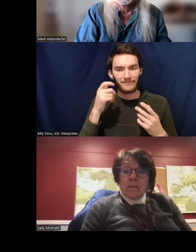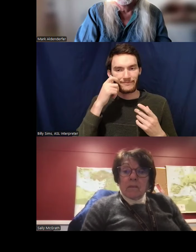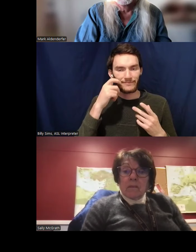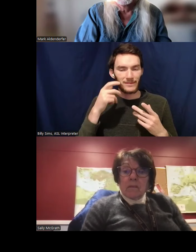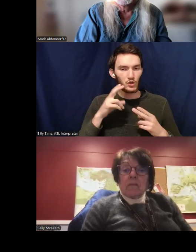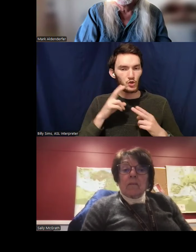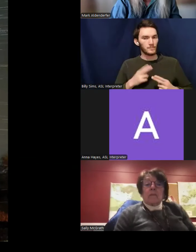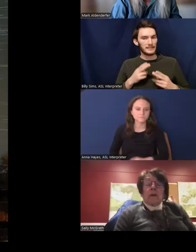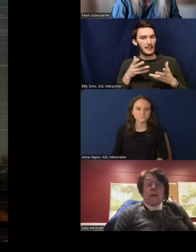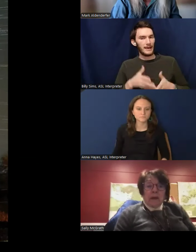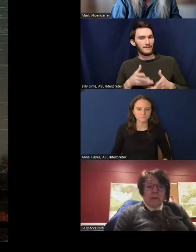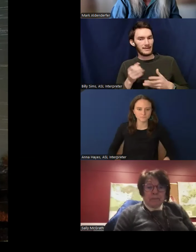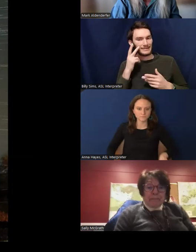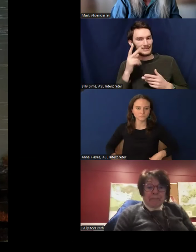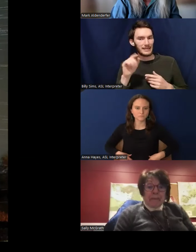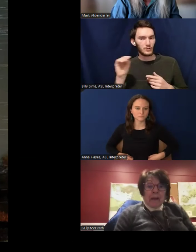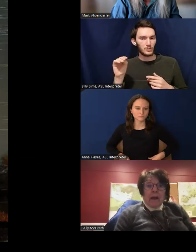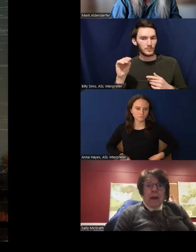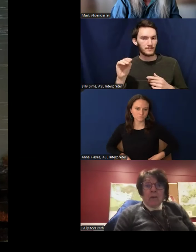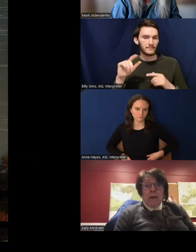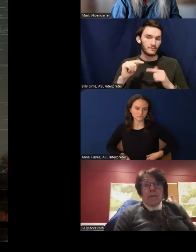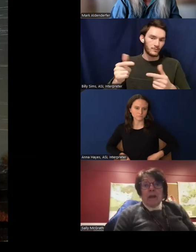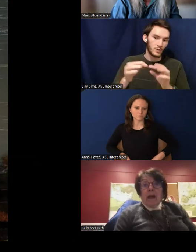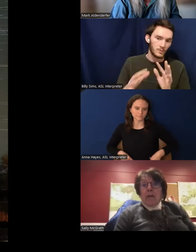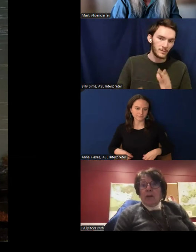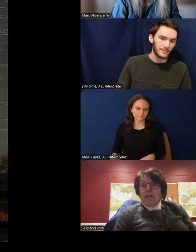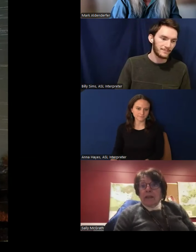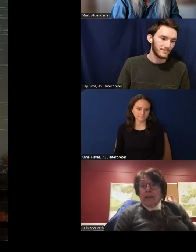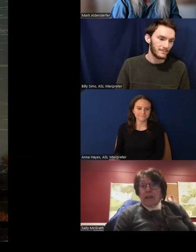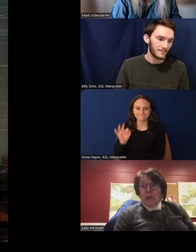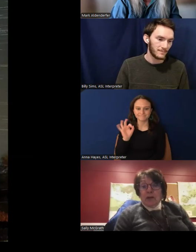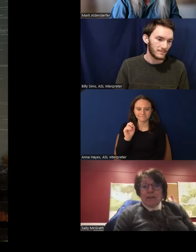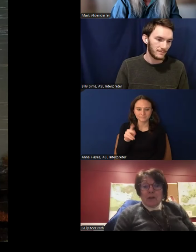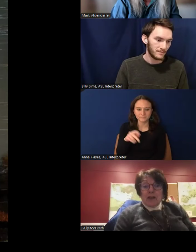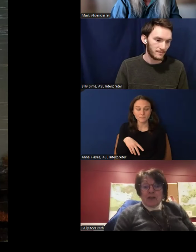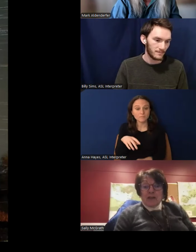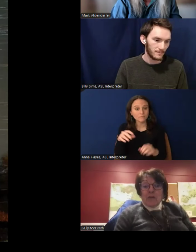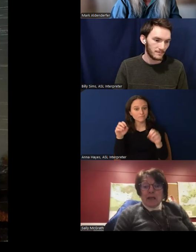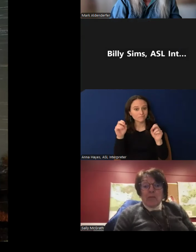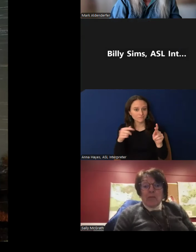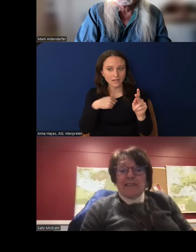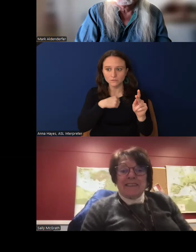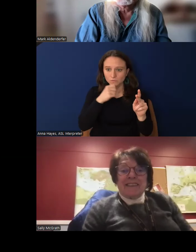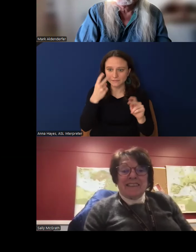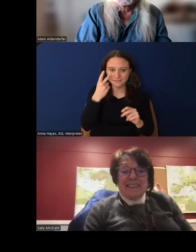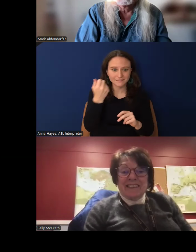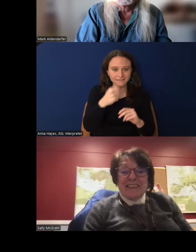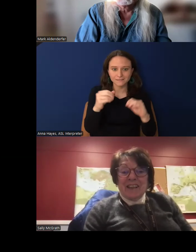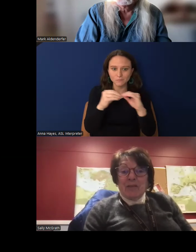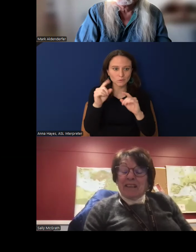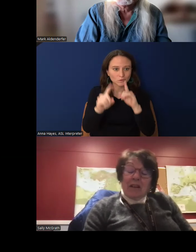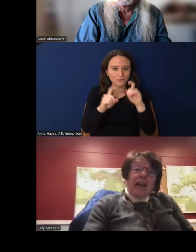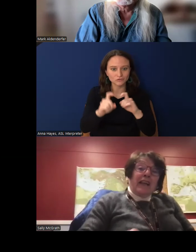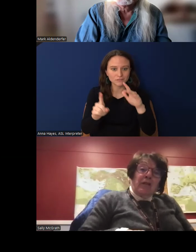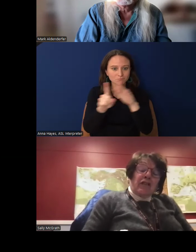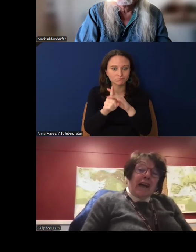frame. Okay. Well, I'm not seeing any more questions coming up,